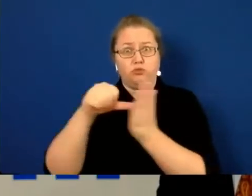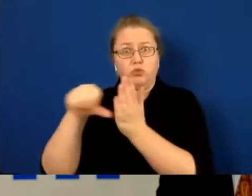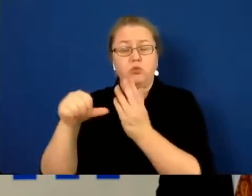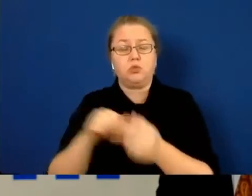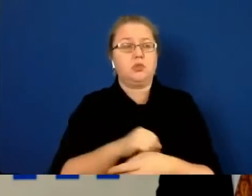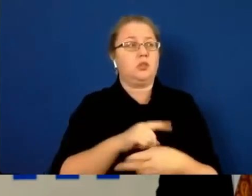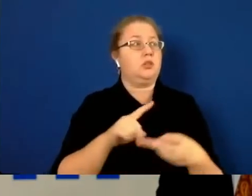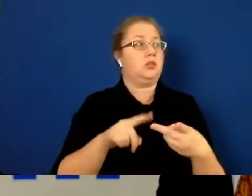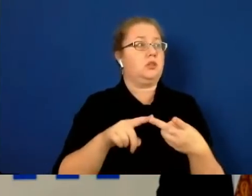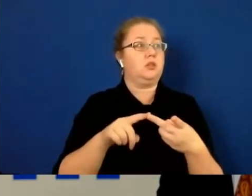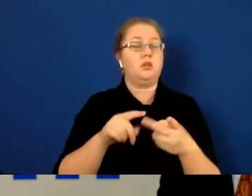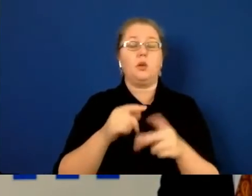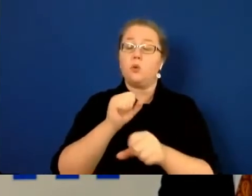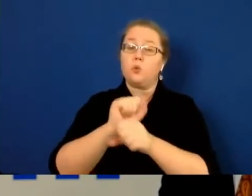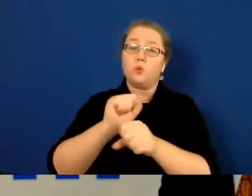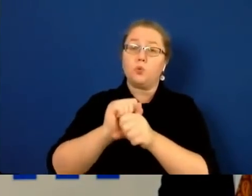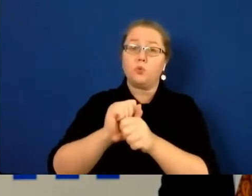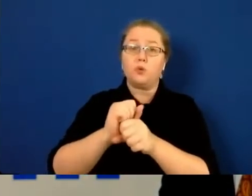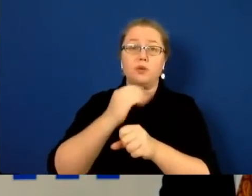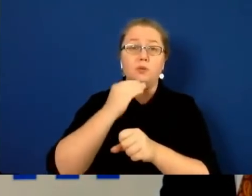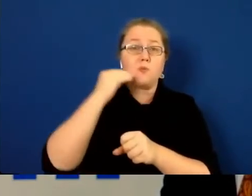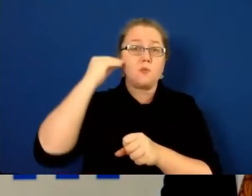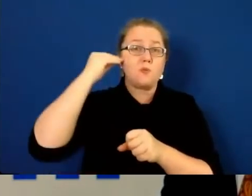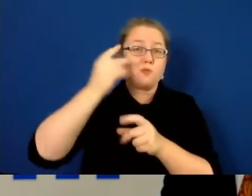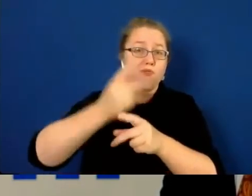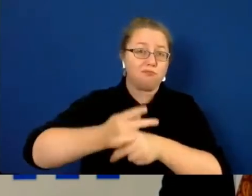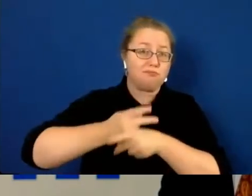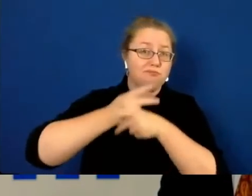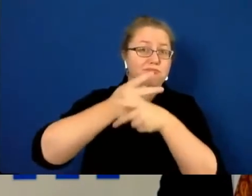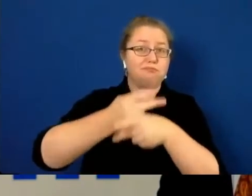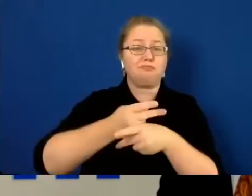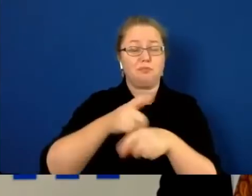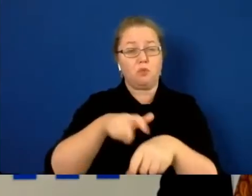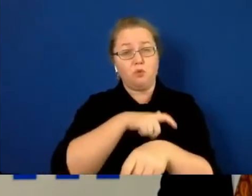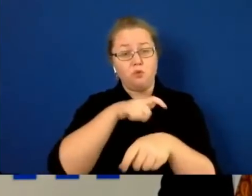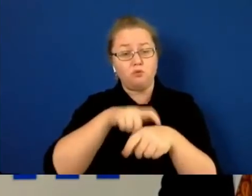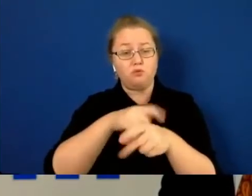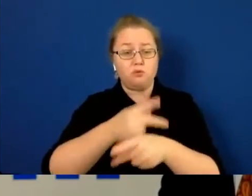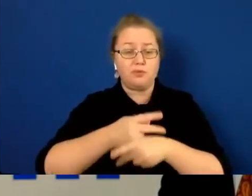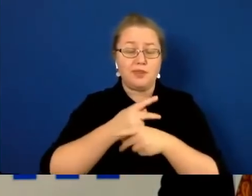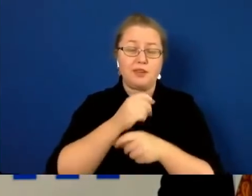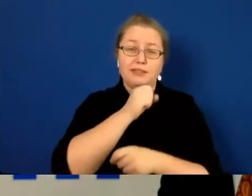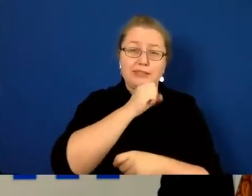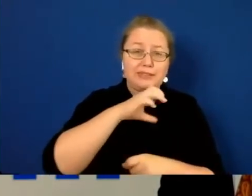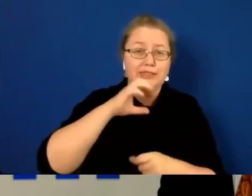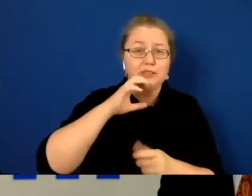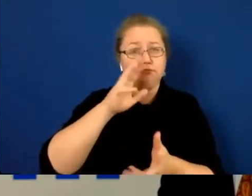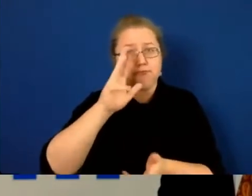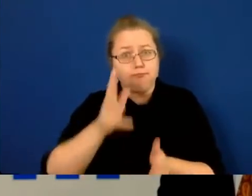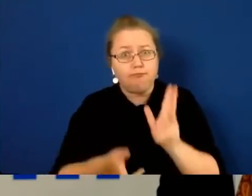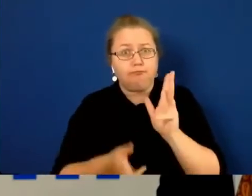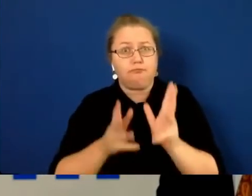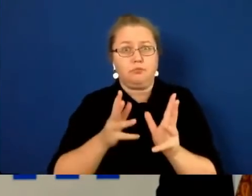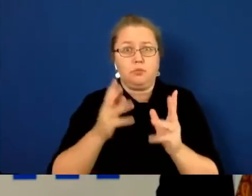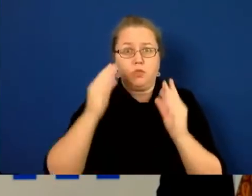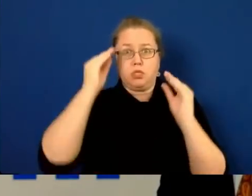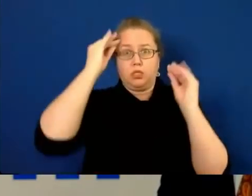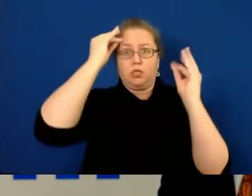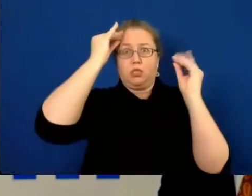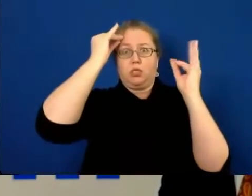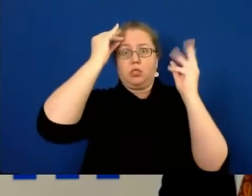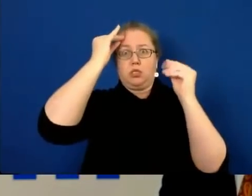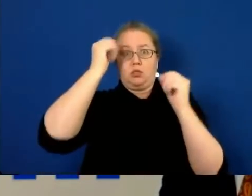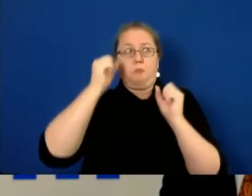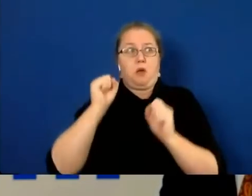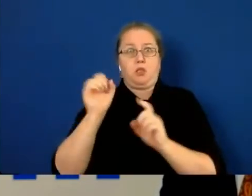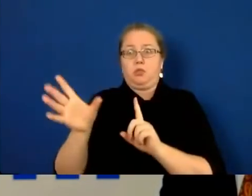community, about long-term impacts. But and teachers are no different. They are dealing with these stresses as well, and we